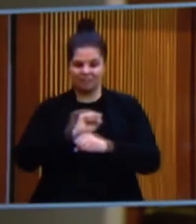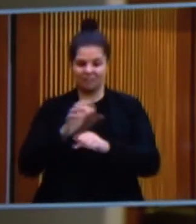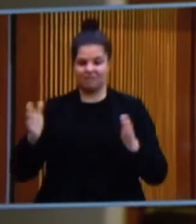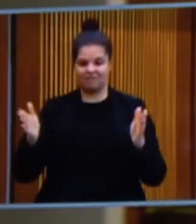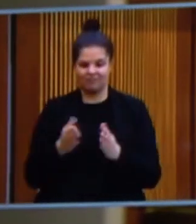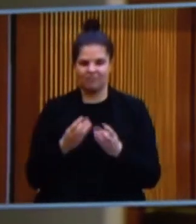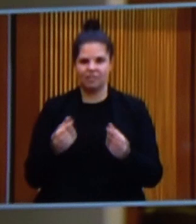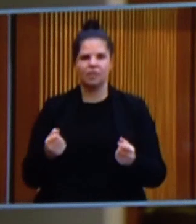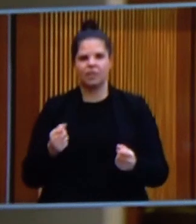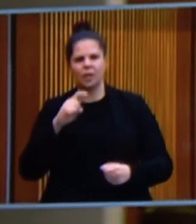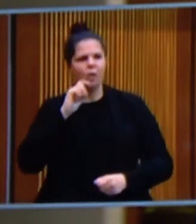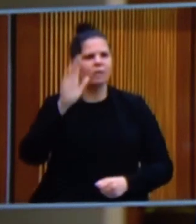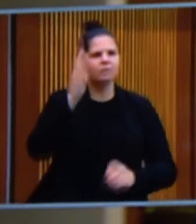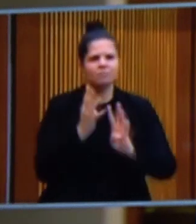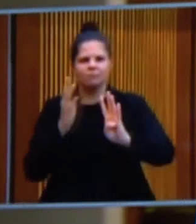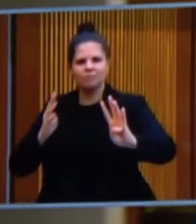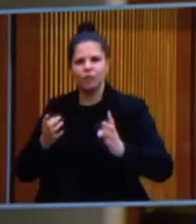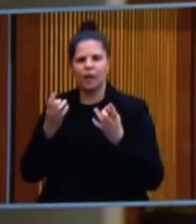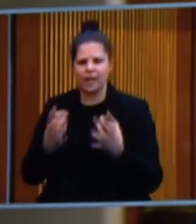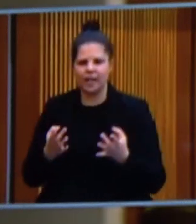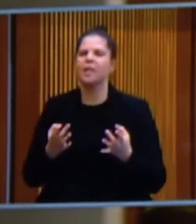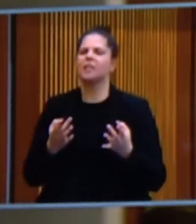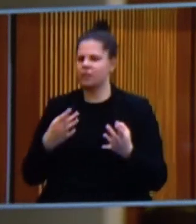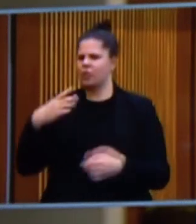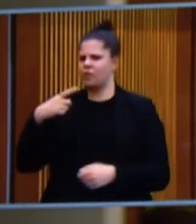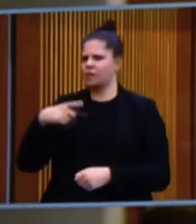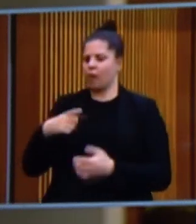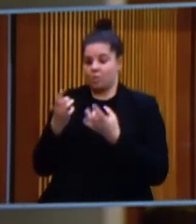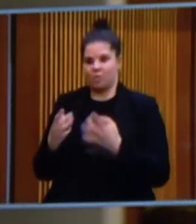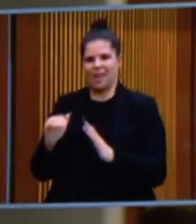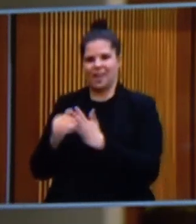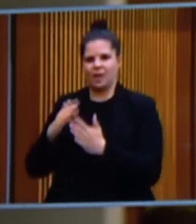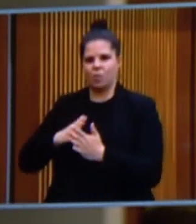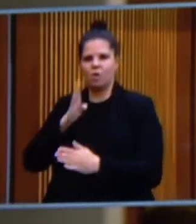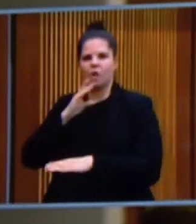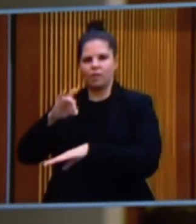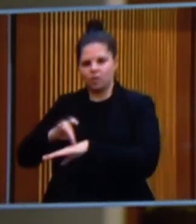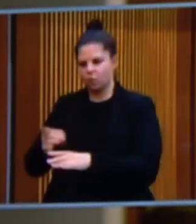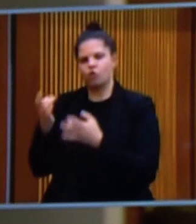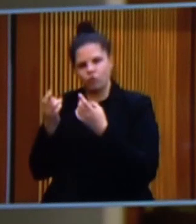means that private hospitals will be there to help with that backlog on the other side.